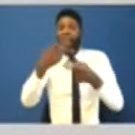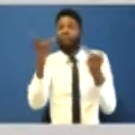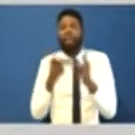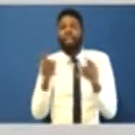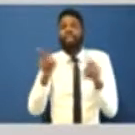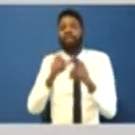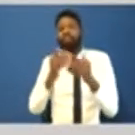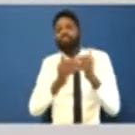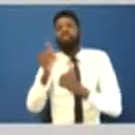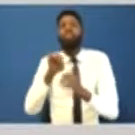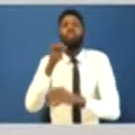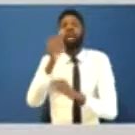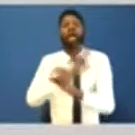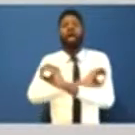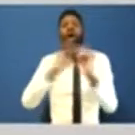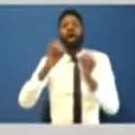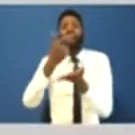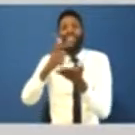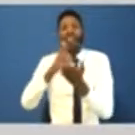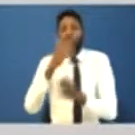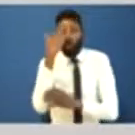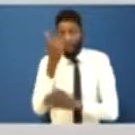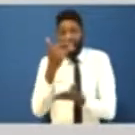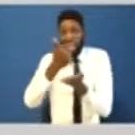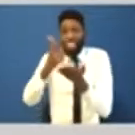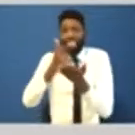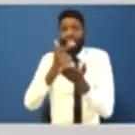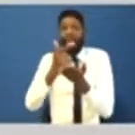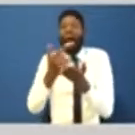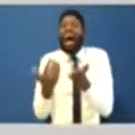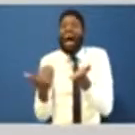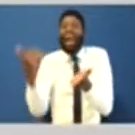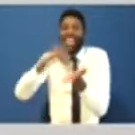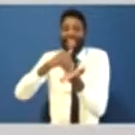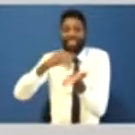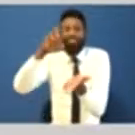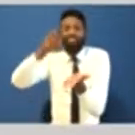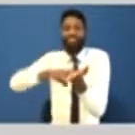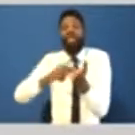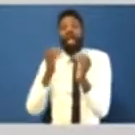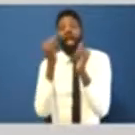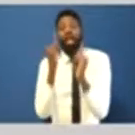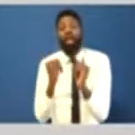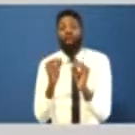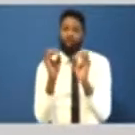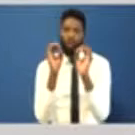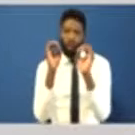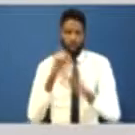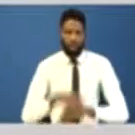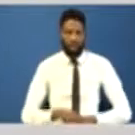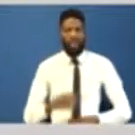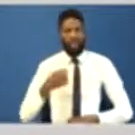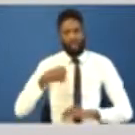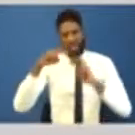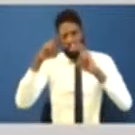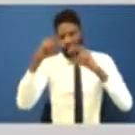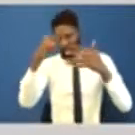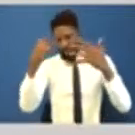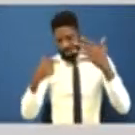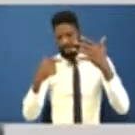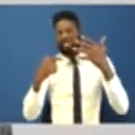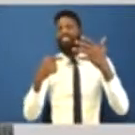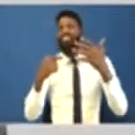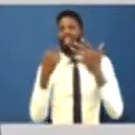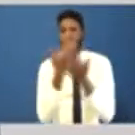any lease because they were not the leases were not renewed so there are several things that i would look at um in